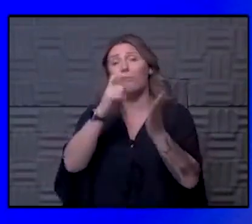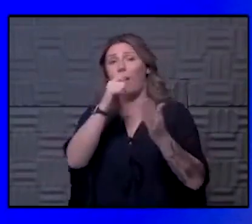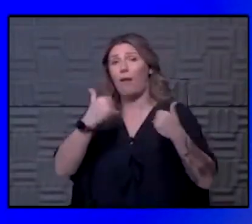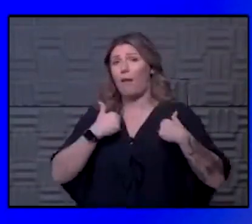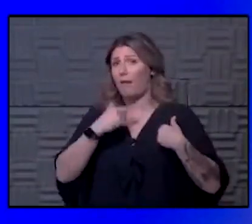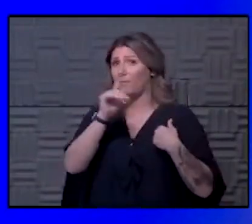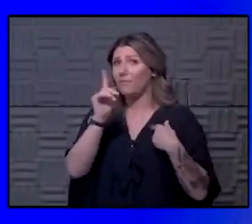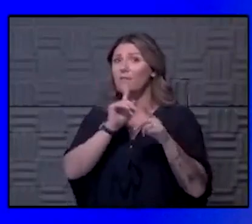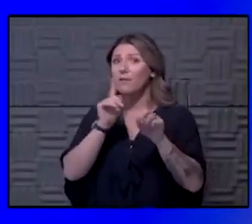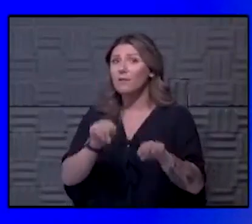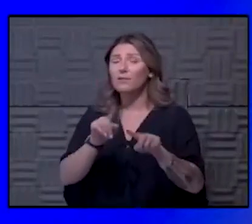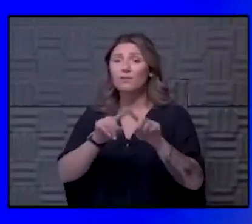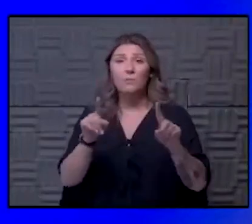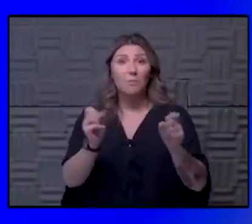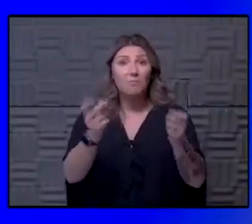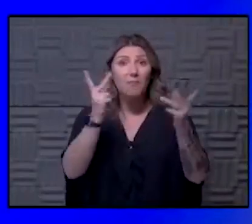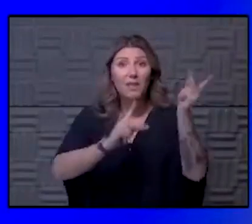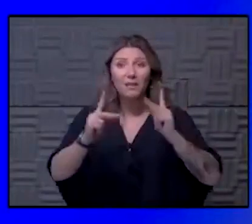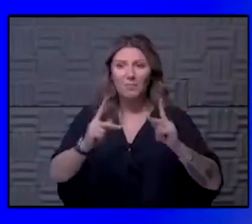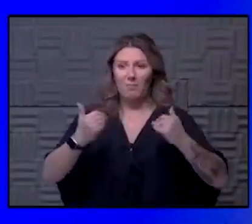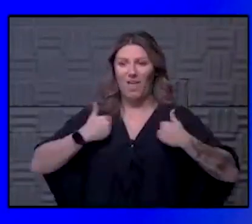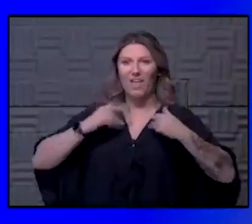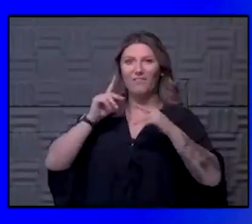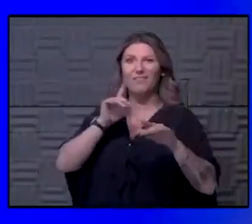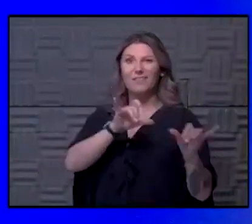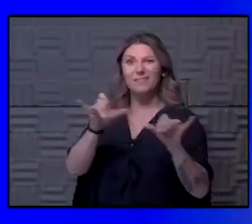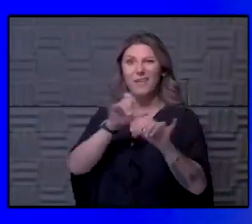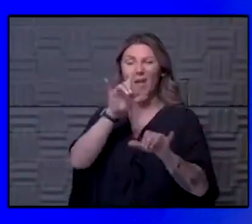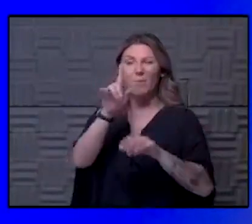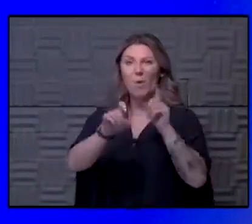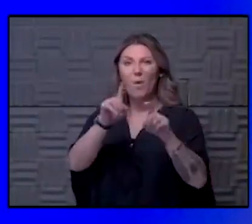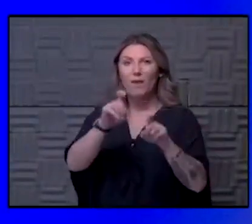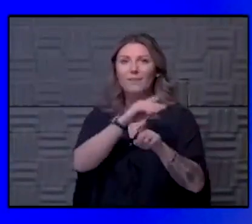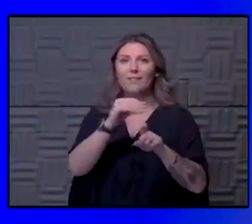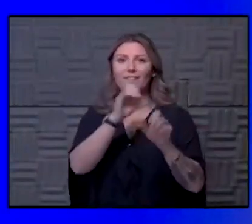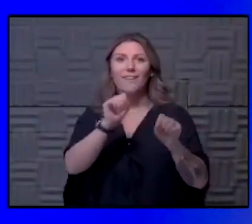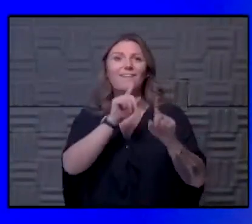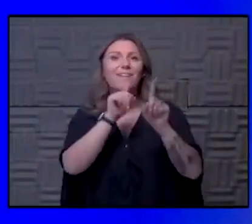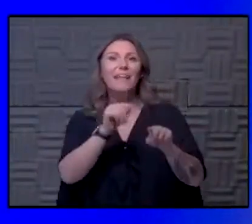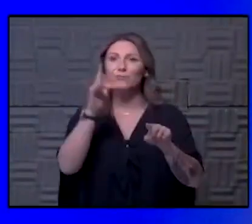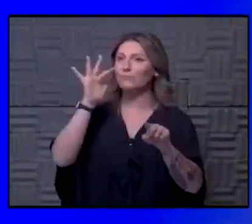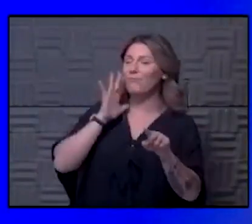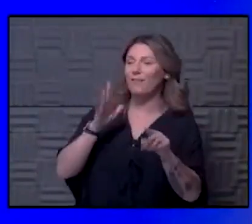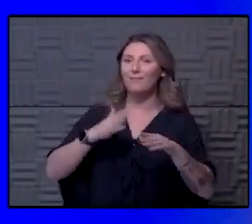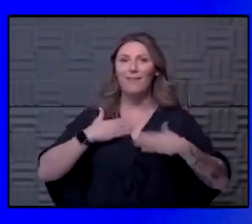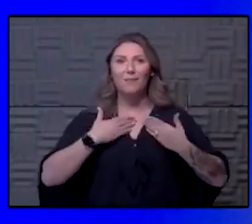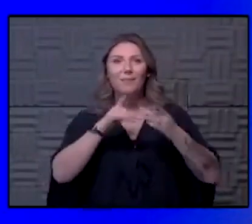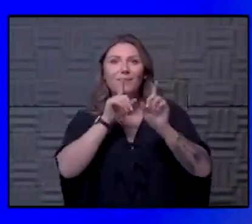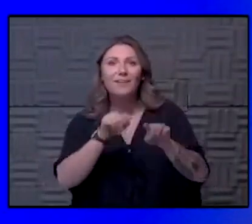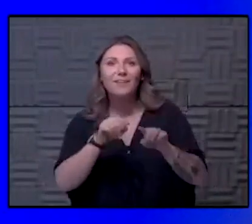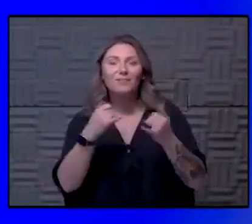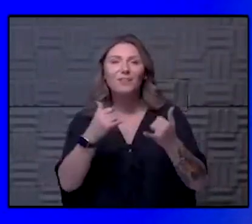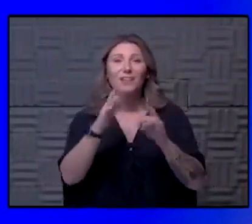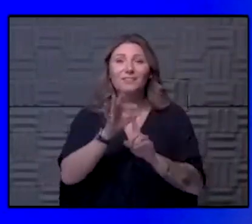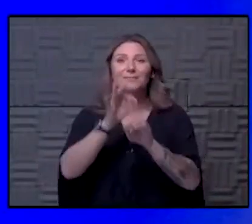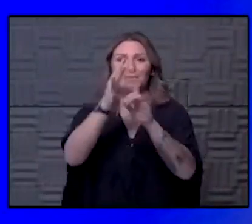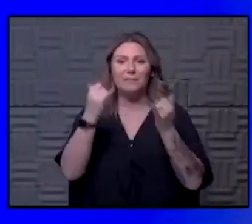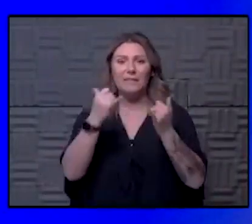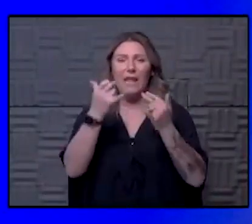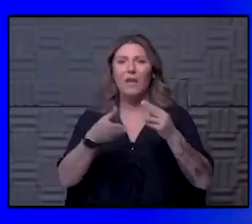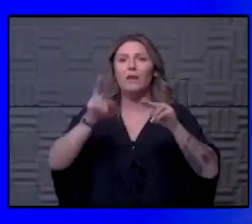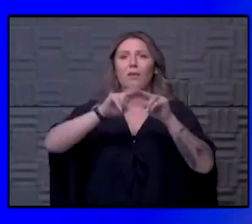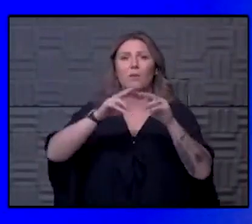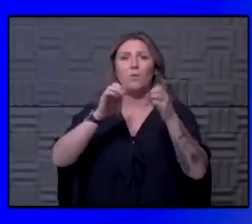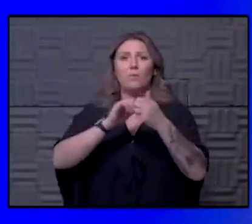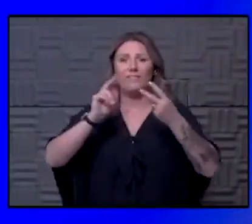of times a lot of people have those questions. So we've been able to answer them in the past, and we're happy to answer those. Especially now with the rising